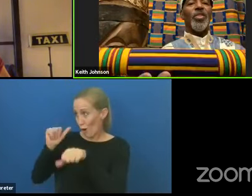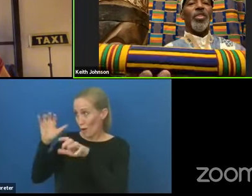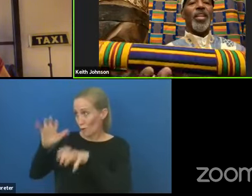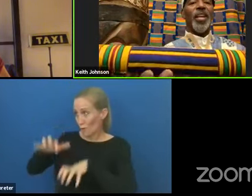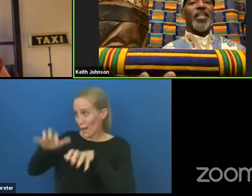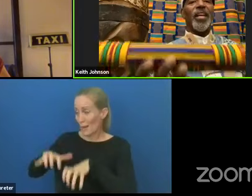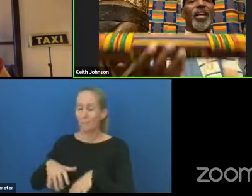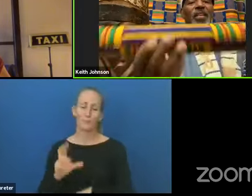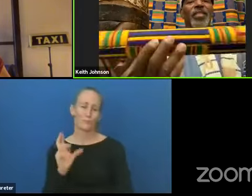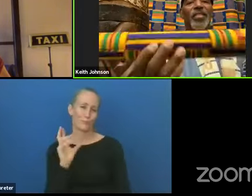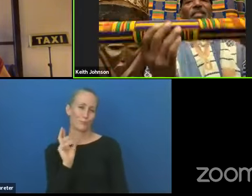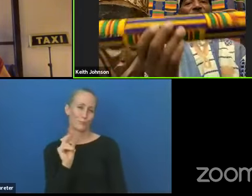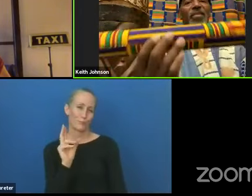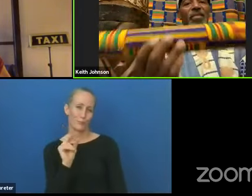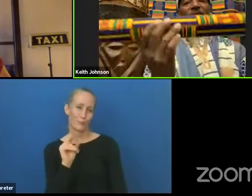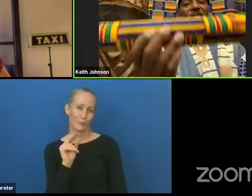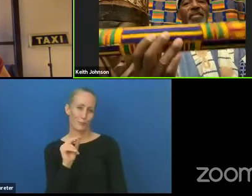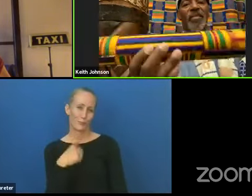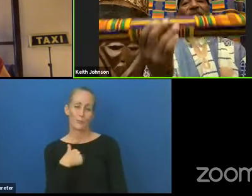to use it as a